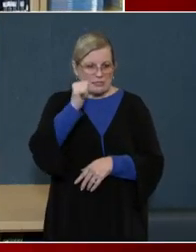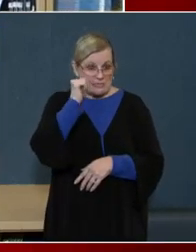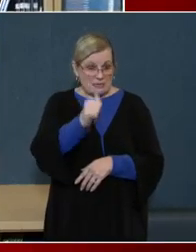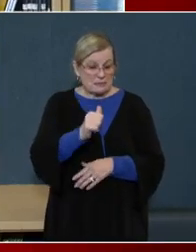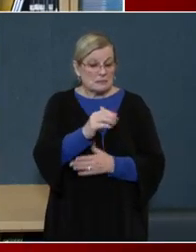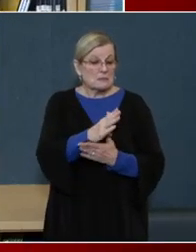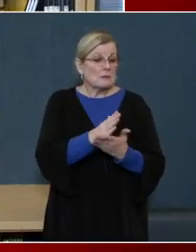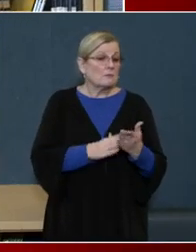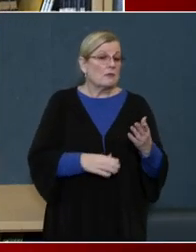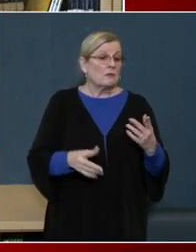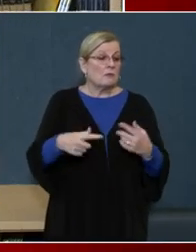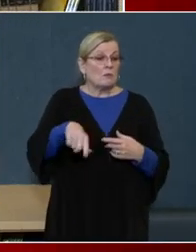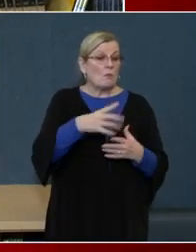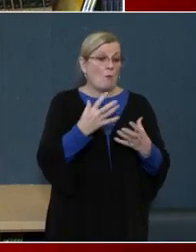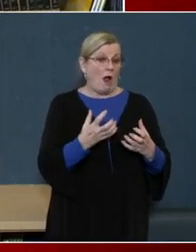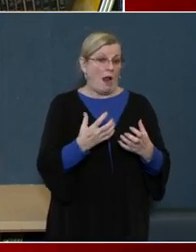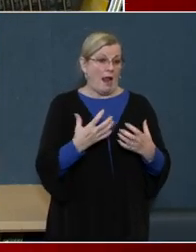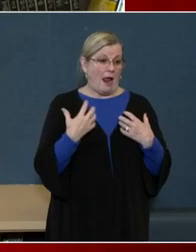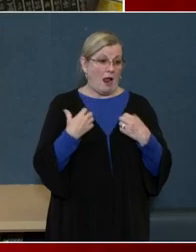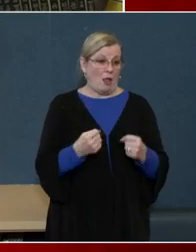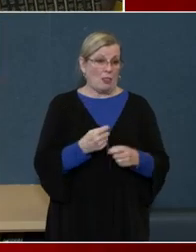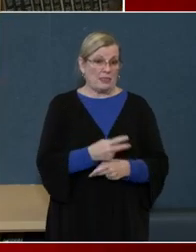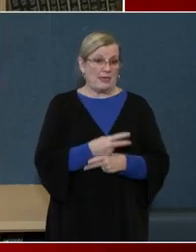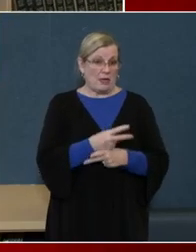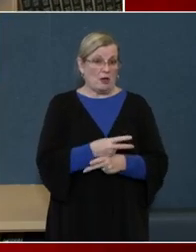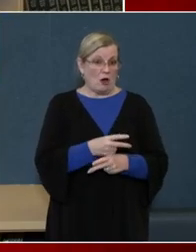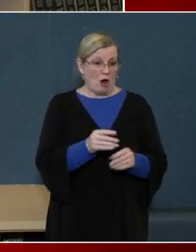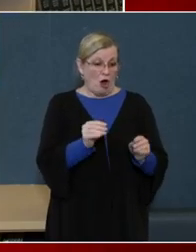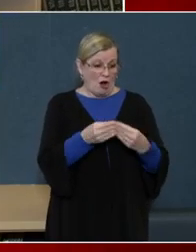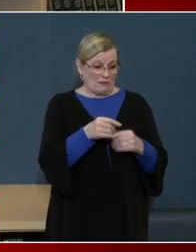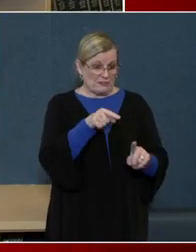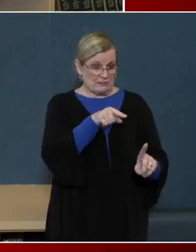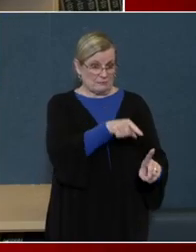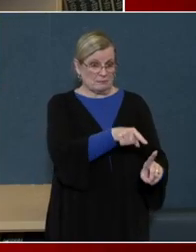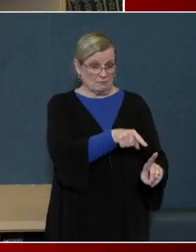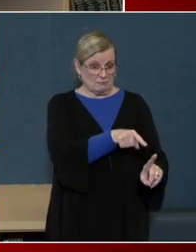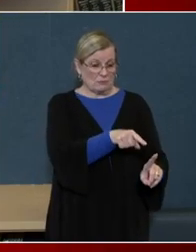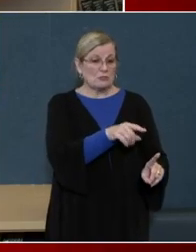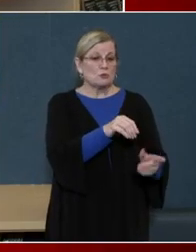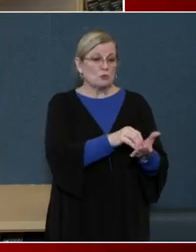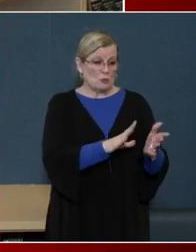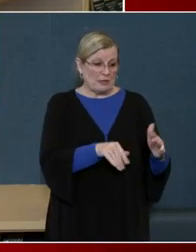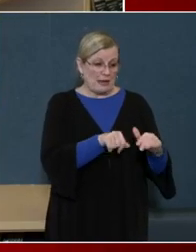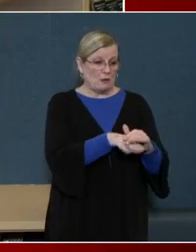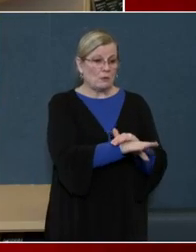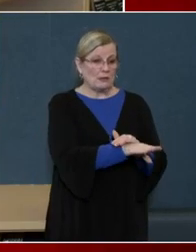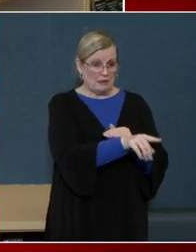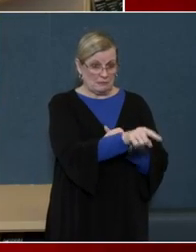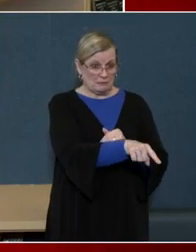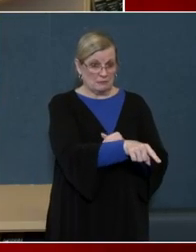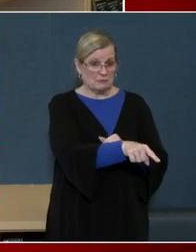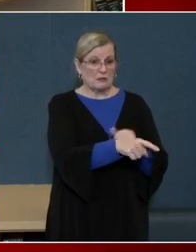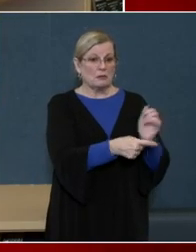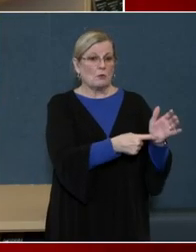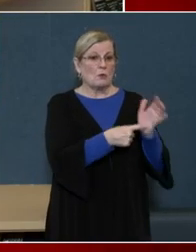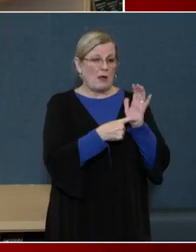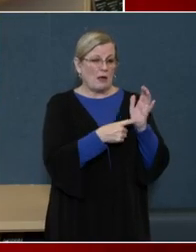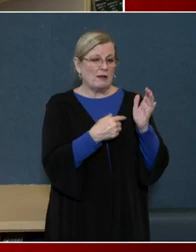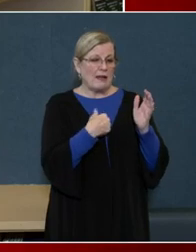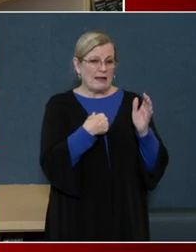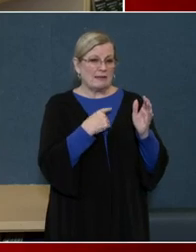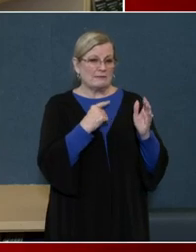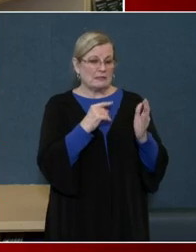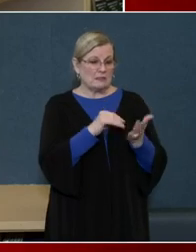care, and so students will be able to access the school health suite. And there's aggressive documentation on a regular basis as to